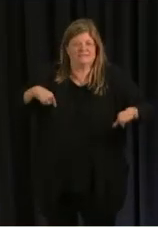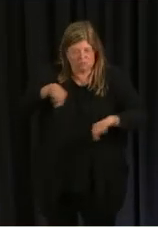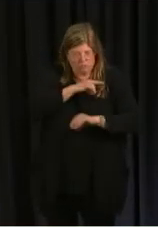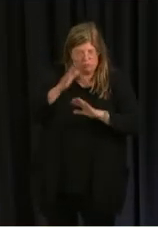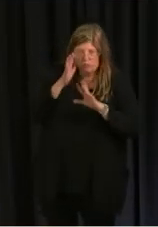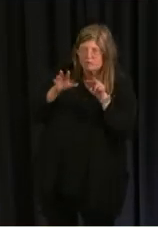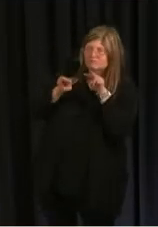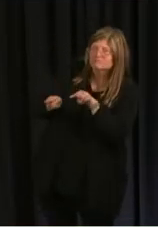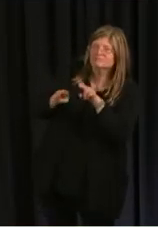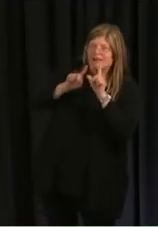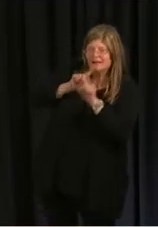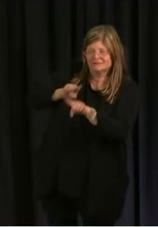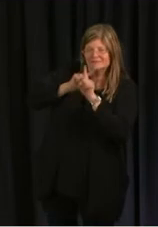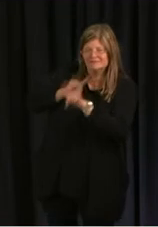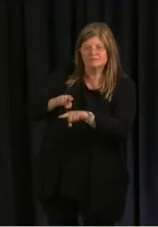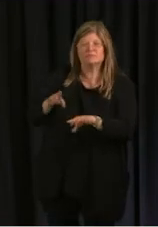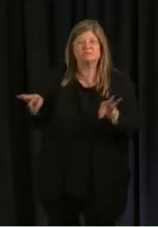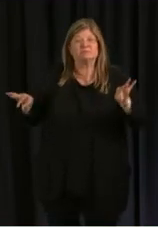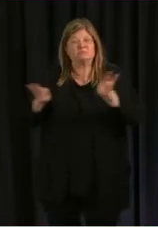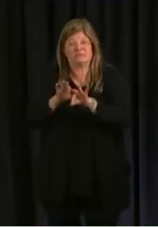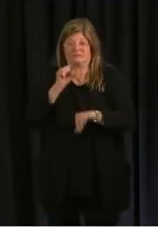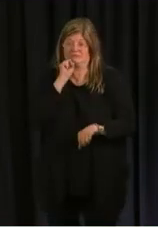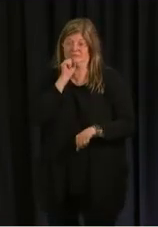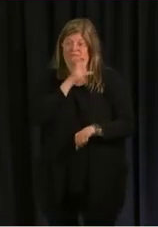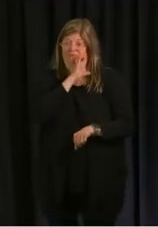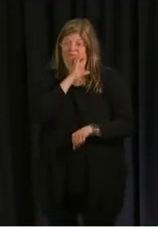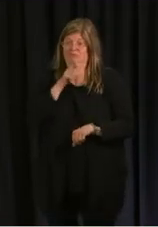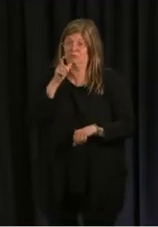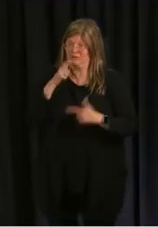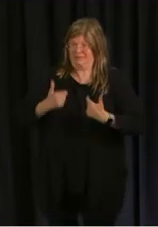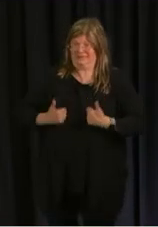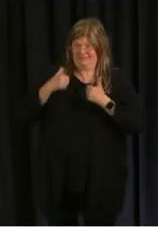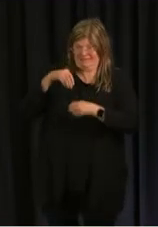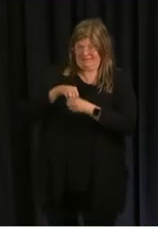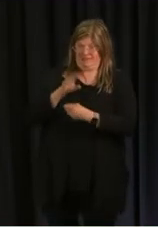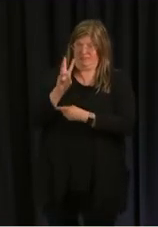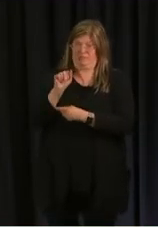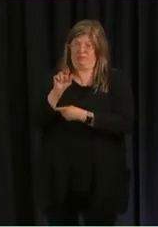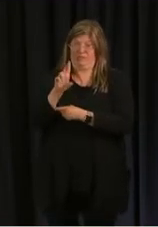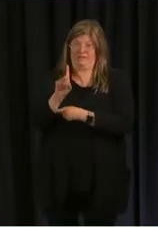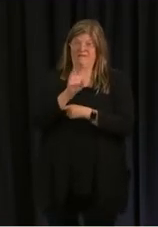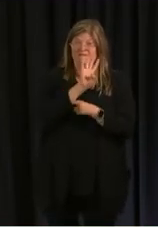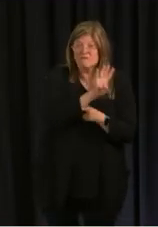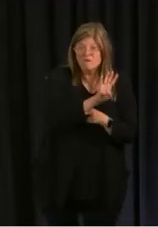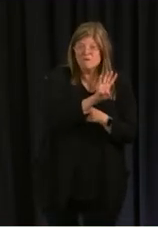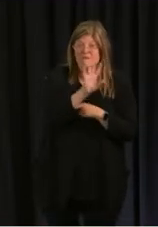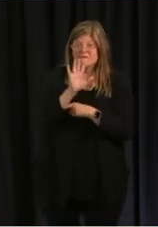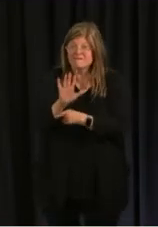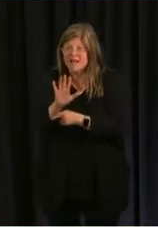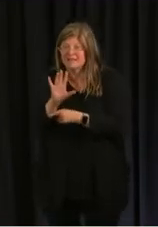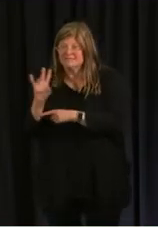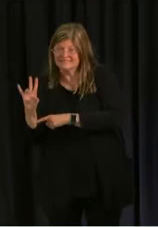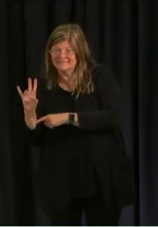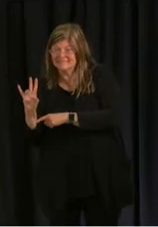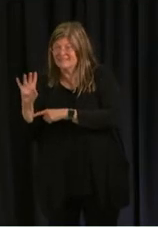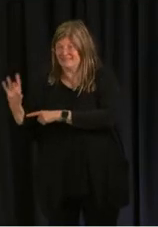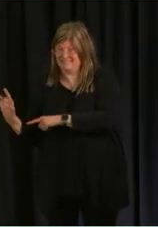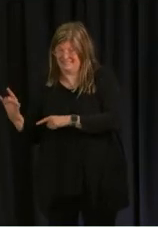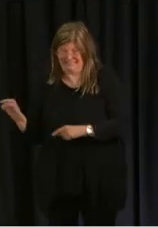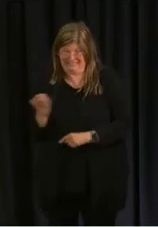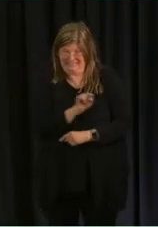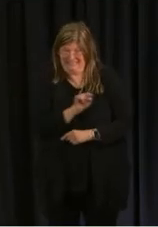7, 8, 5, and even 4, help them pre-register. Last week, we